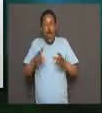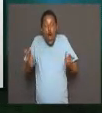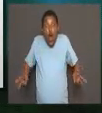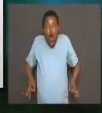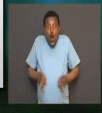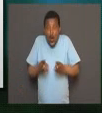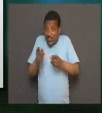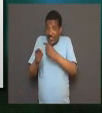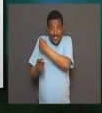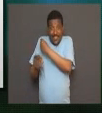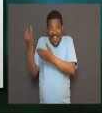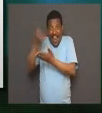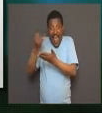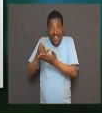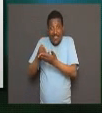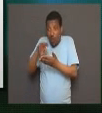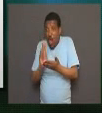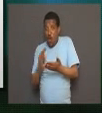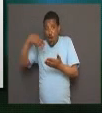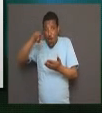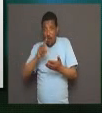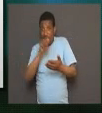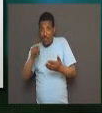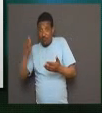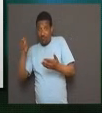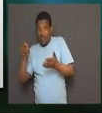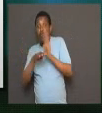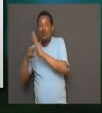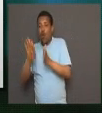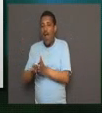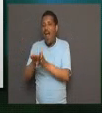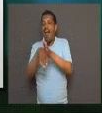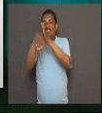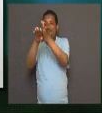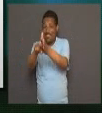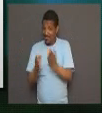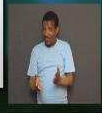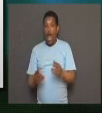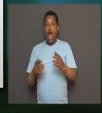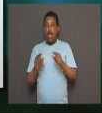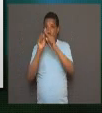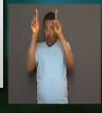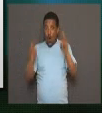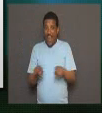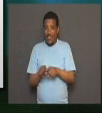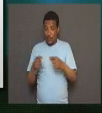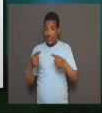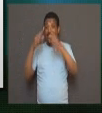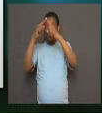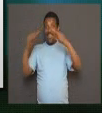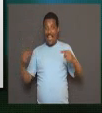wavy line represents the river. The square with a